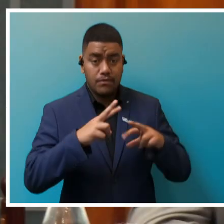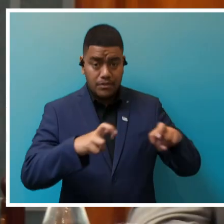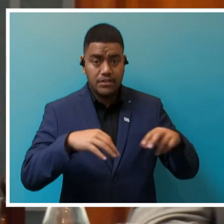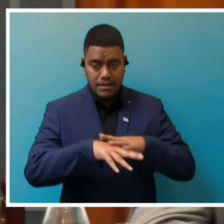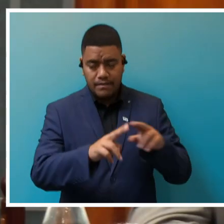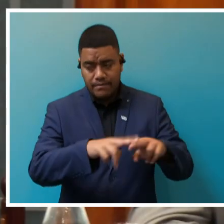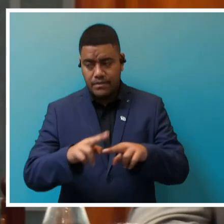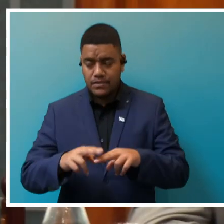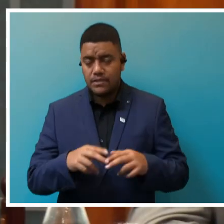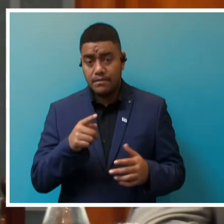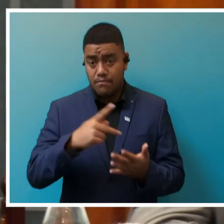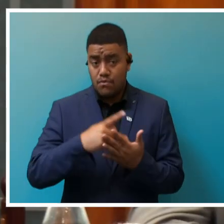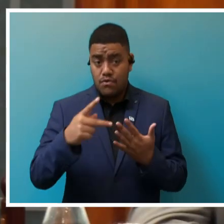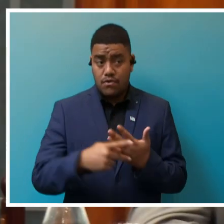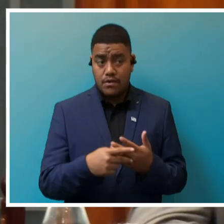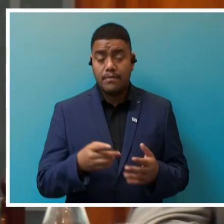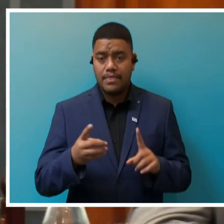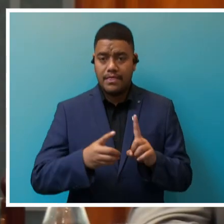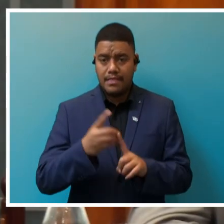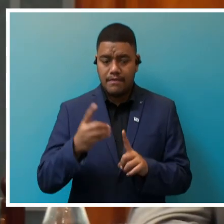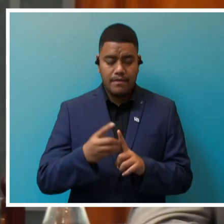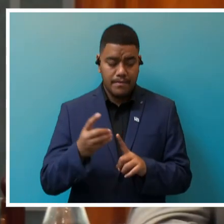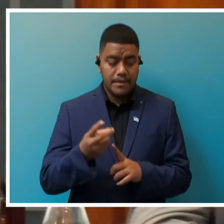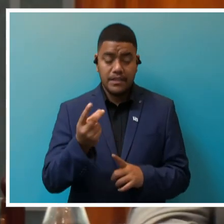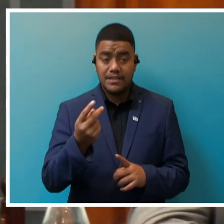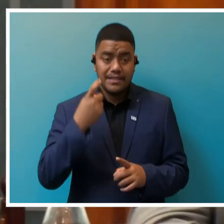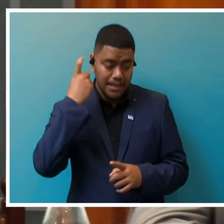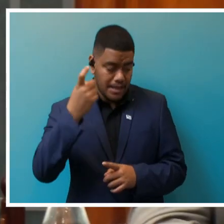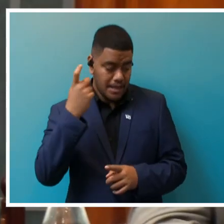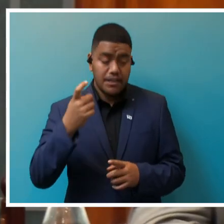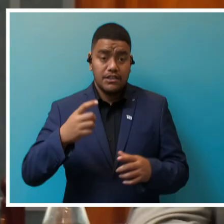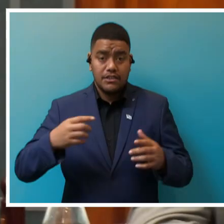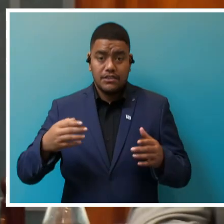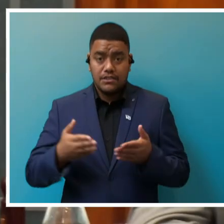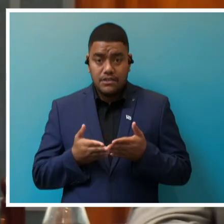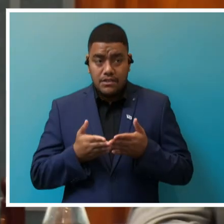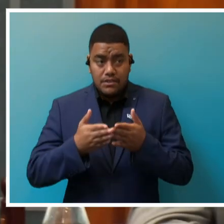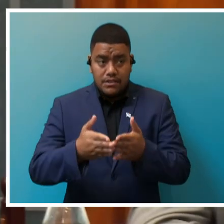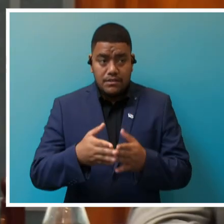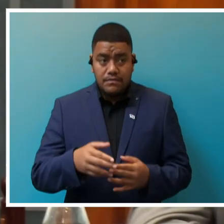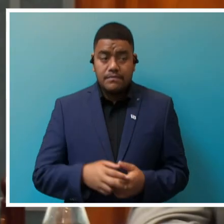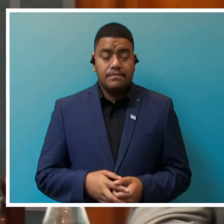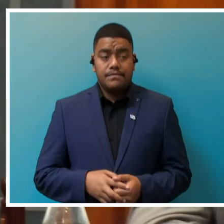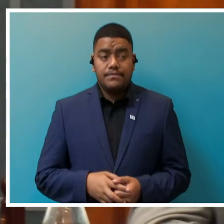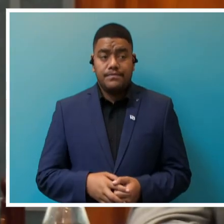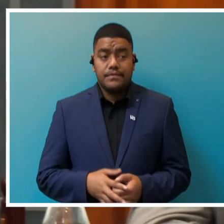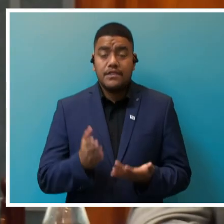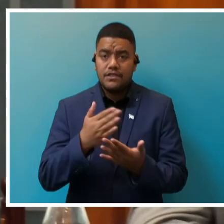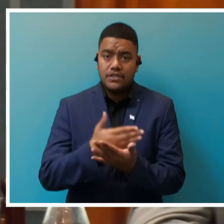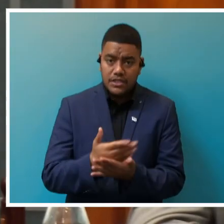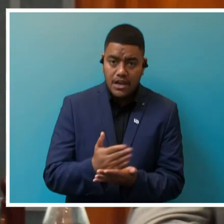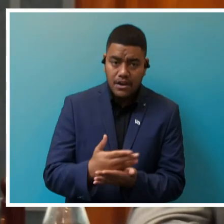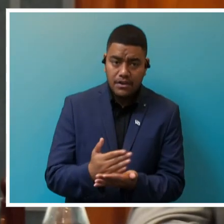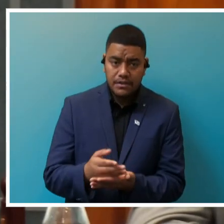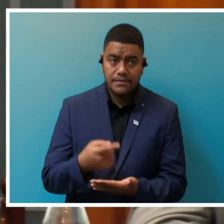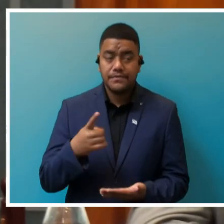This breeding program was to develop an easy care sheep breed that did not require sharing and